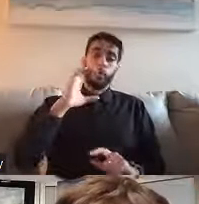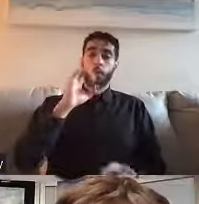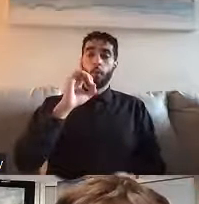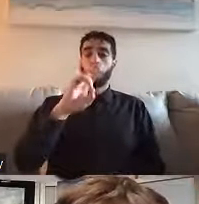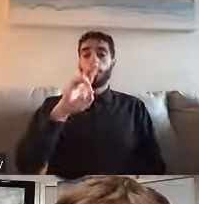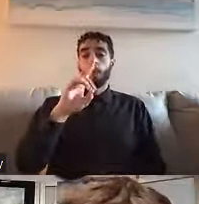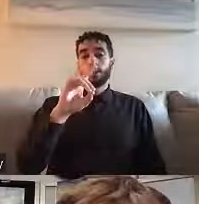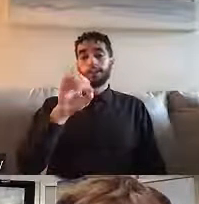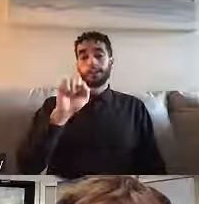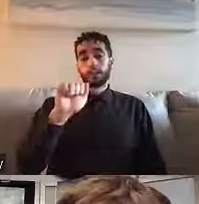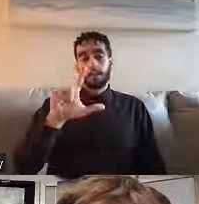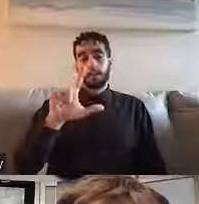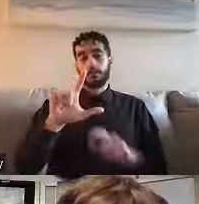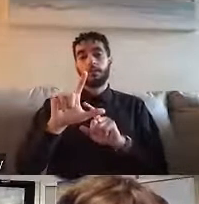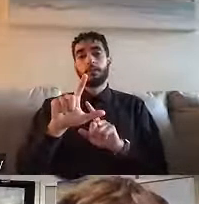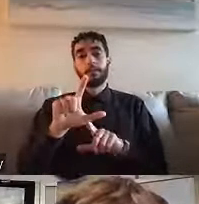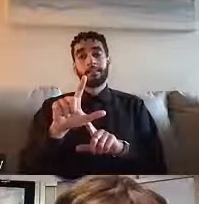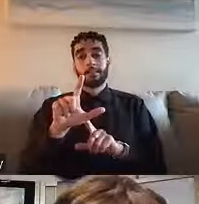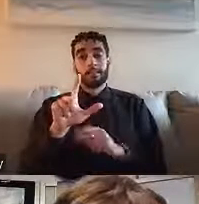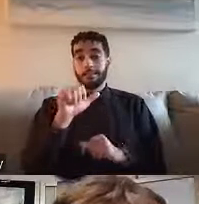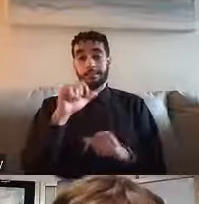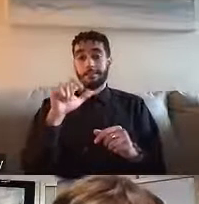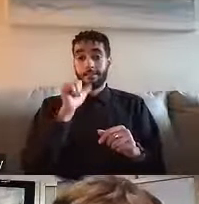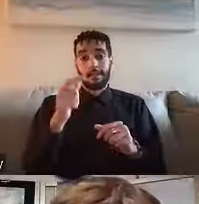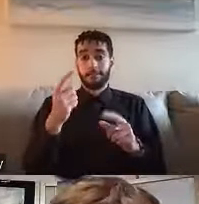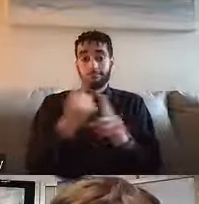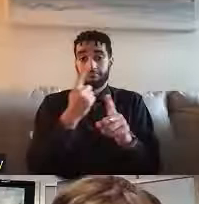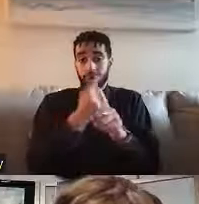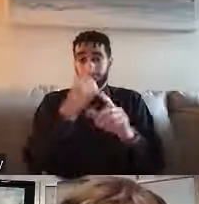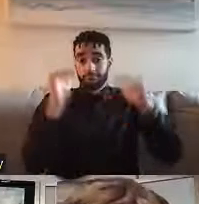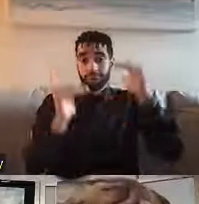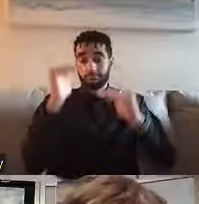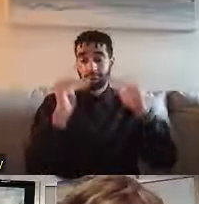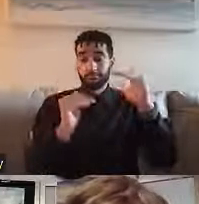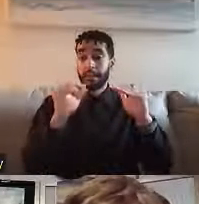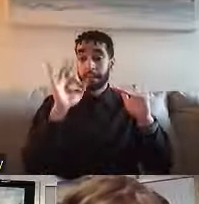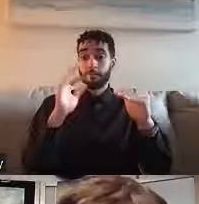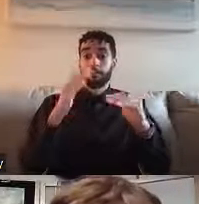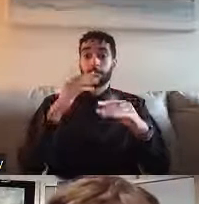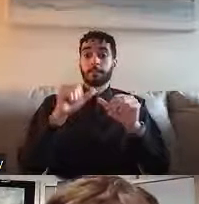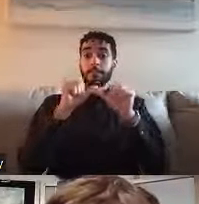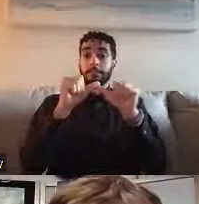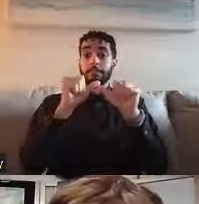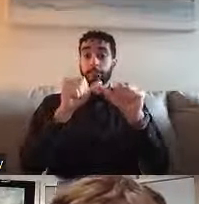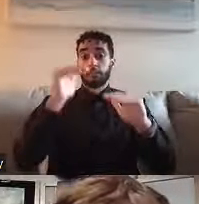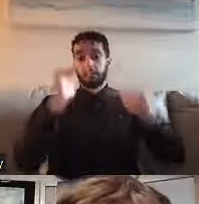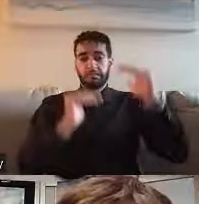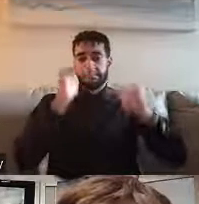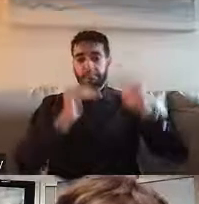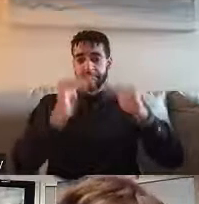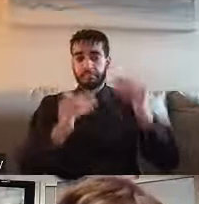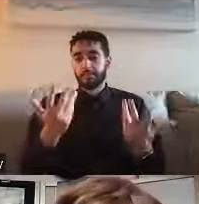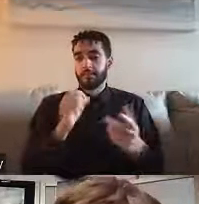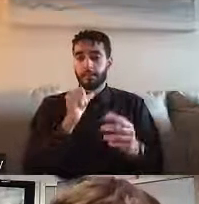because dysregulated cortisol over a long time, like we've seen the length of time that many are